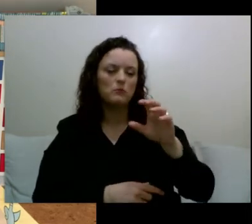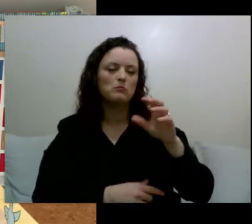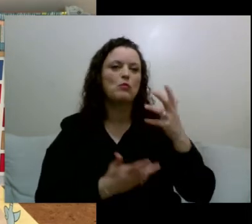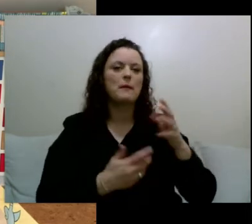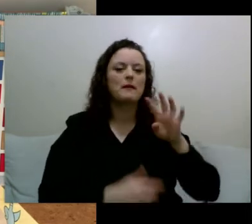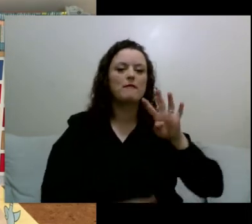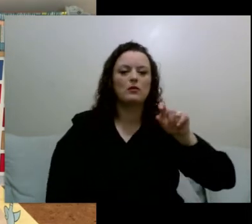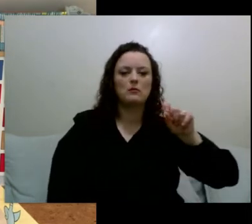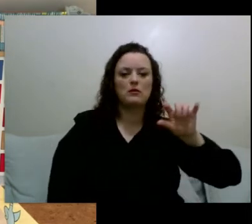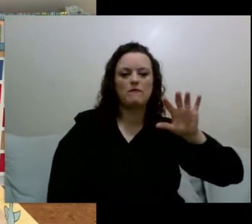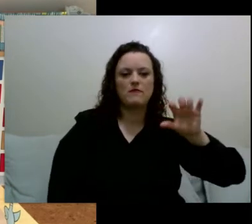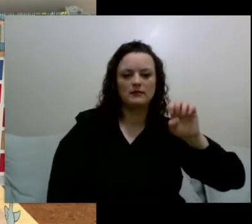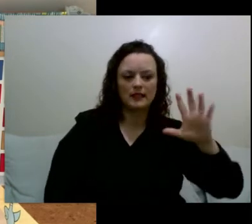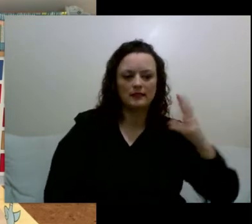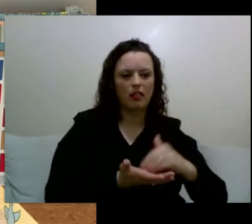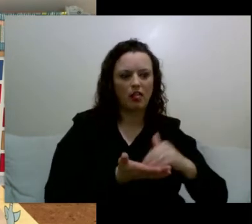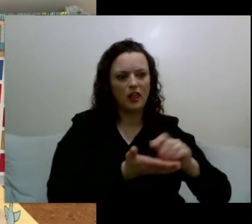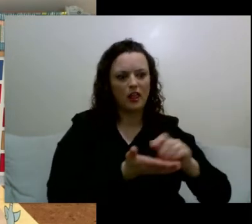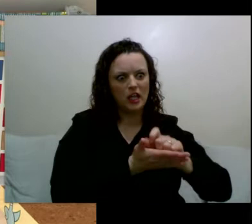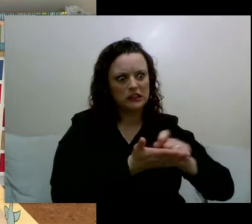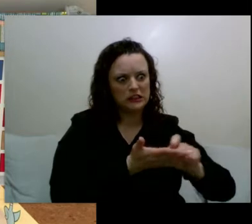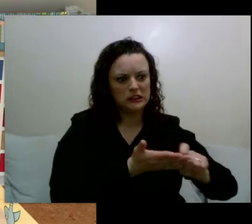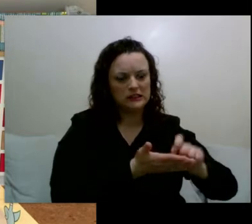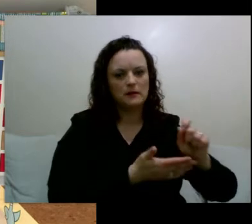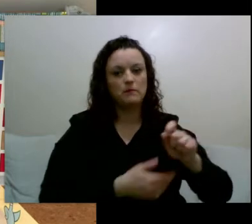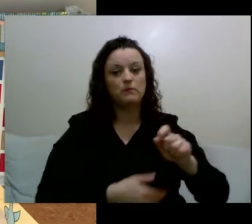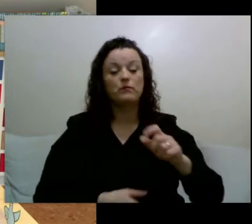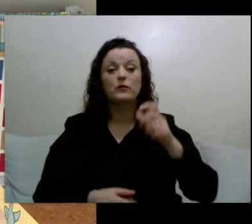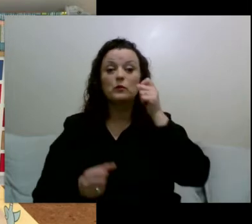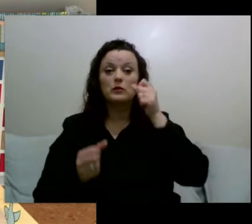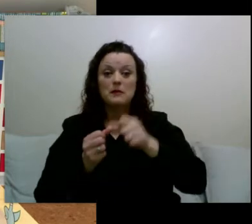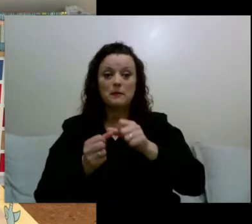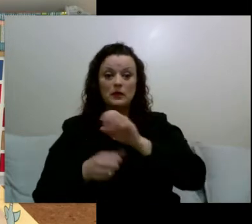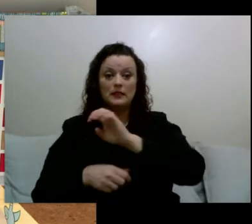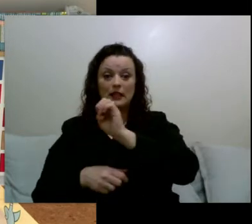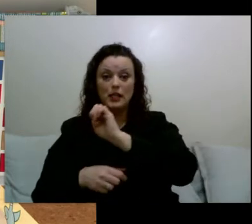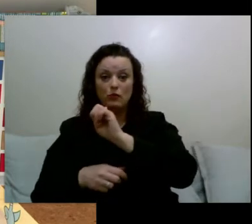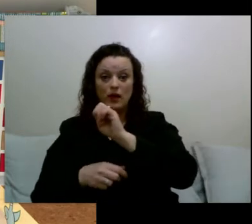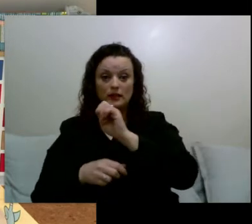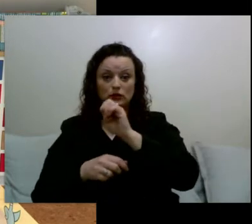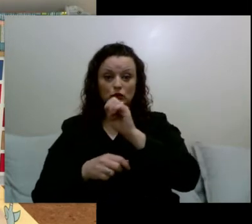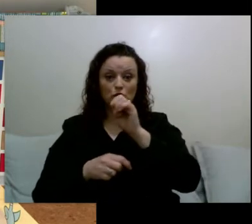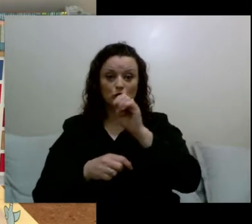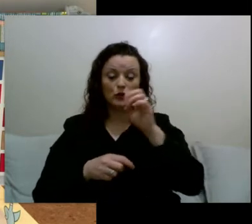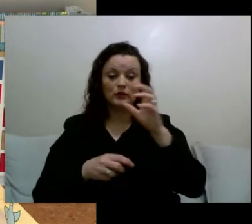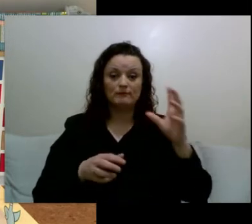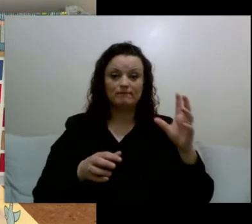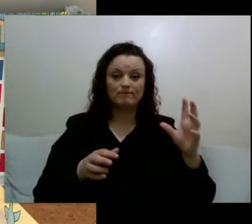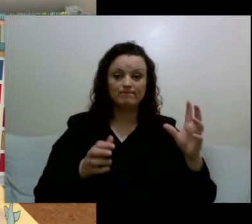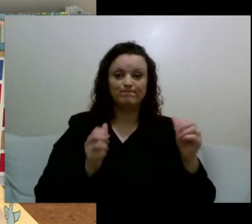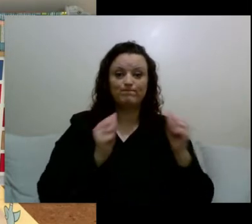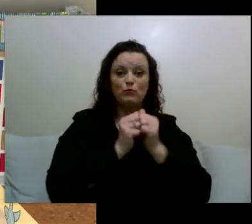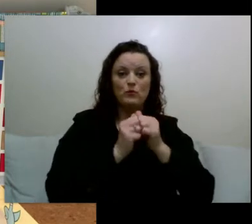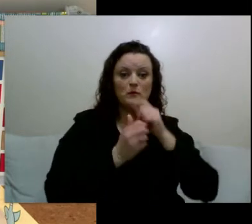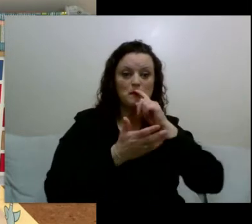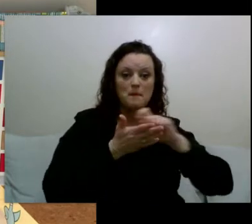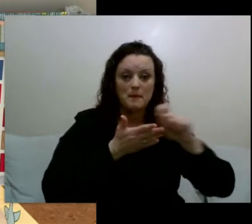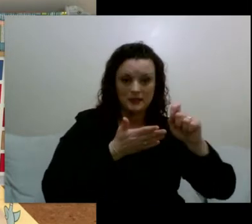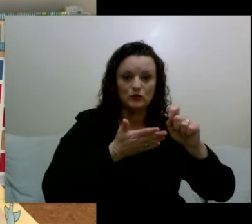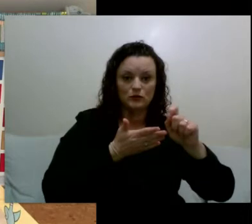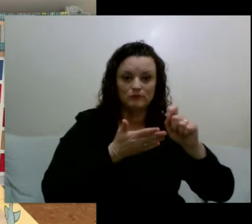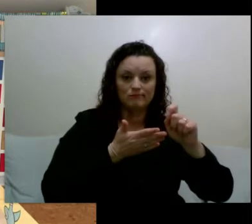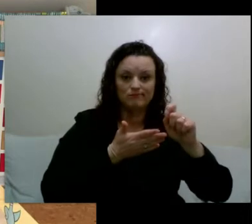Remember, an eraser is part of a pencil for a reason, and adding and taking away are both types of drawing.